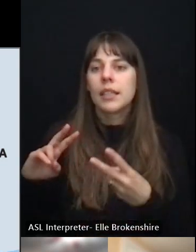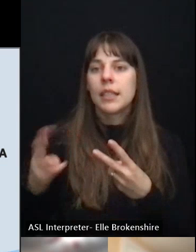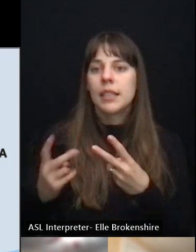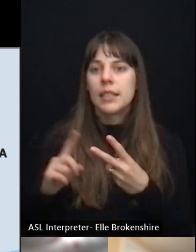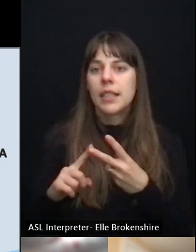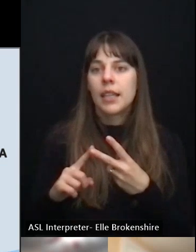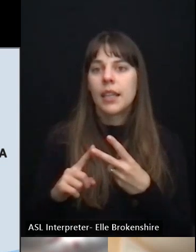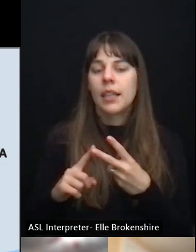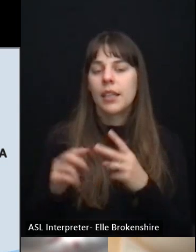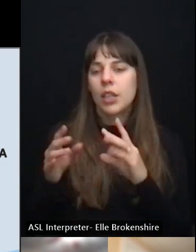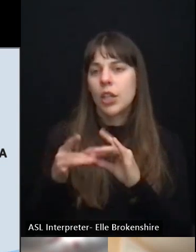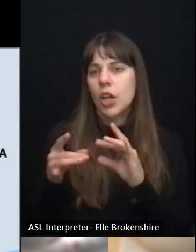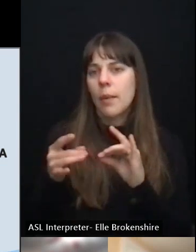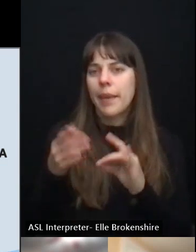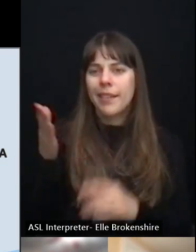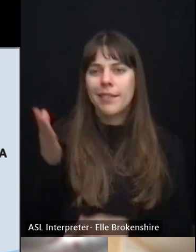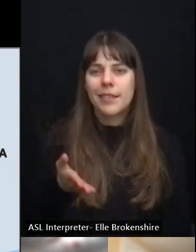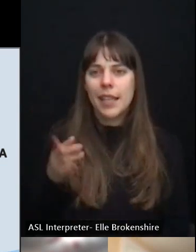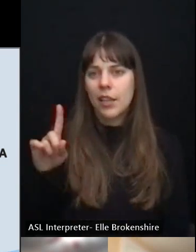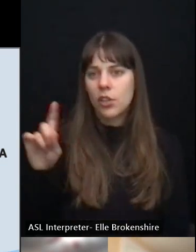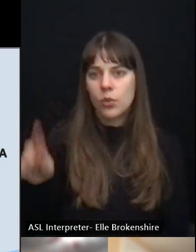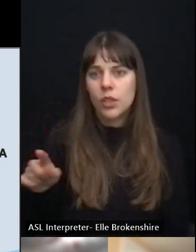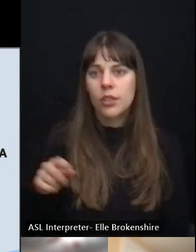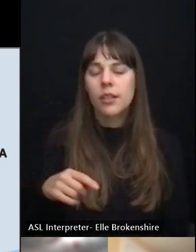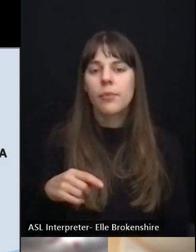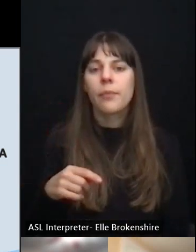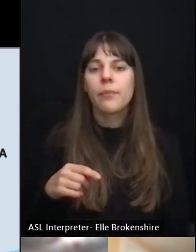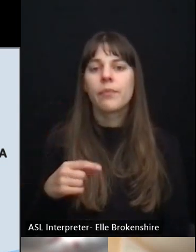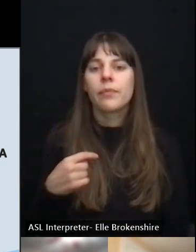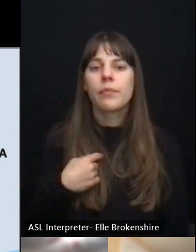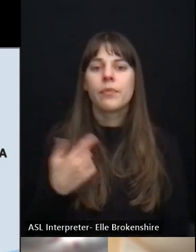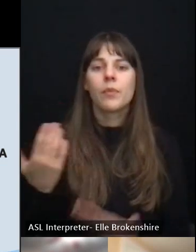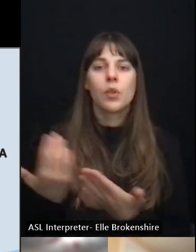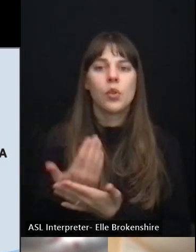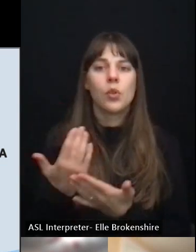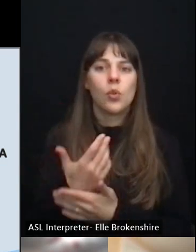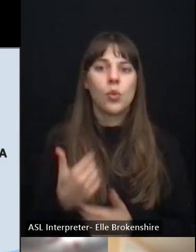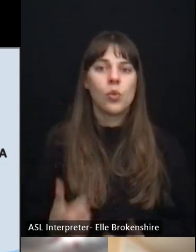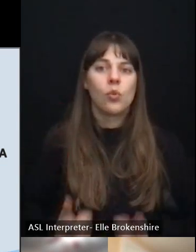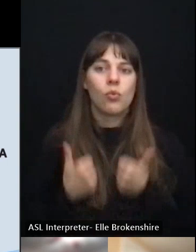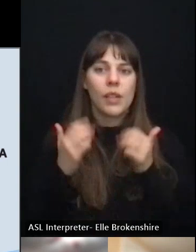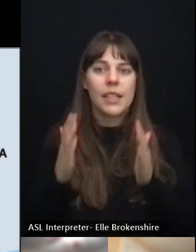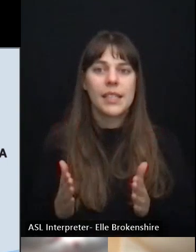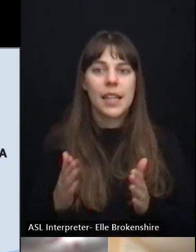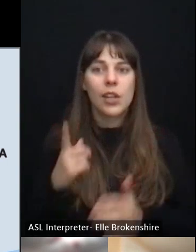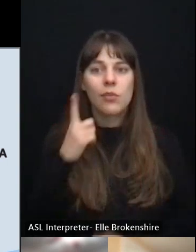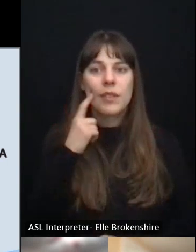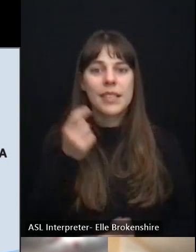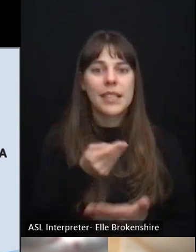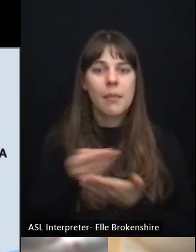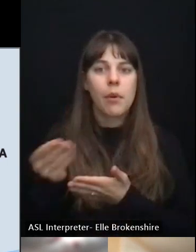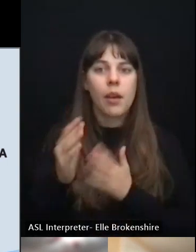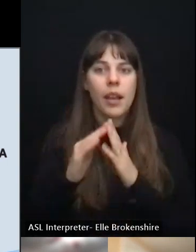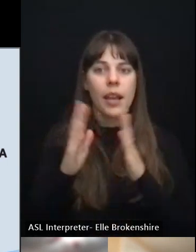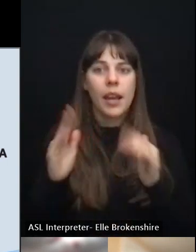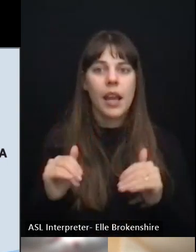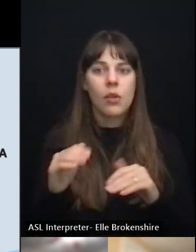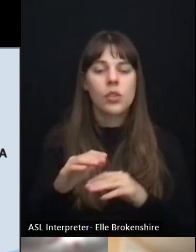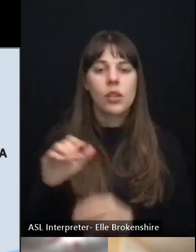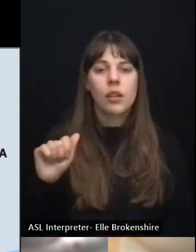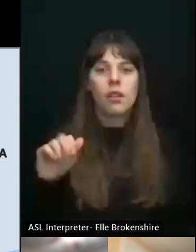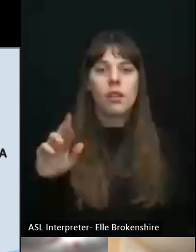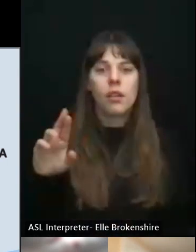Second, like comment / question is, yeah, I'm a new resident here, recently purchased a house on Arlington Avenue with